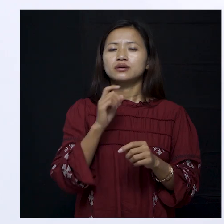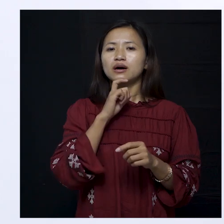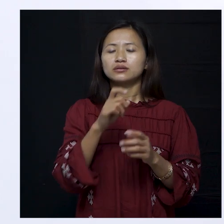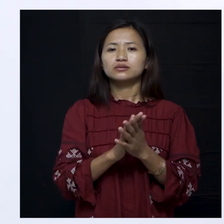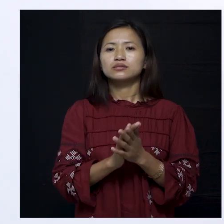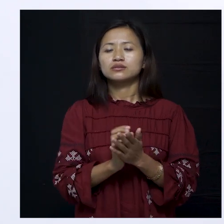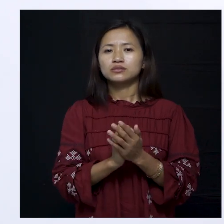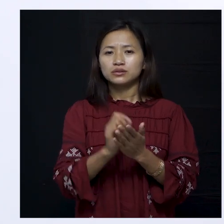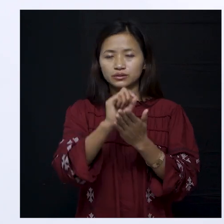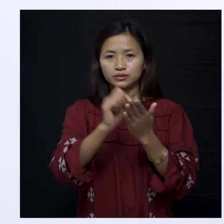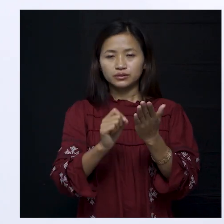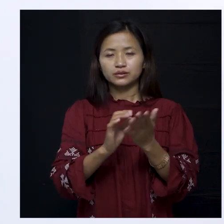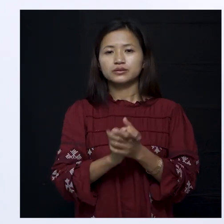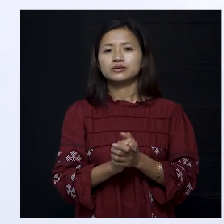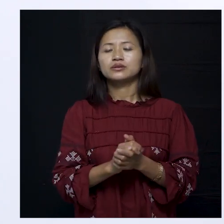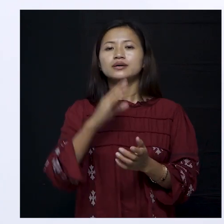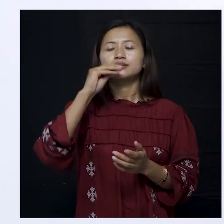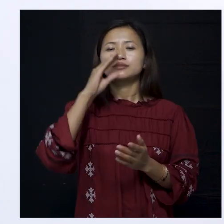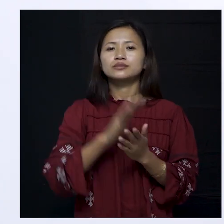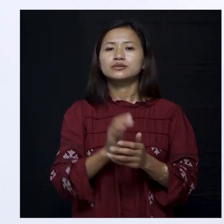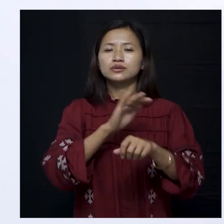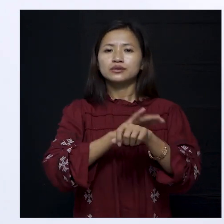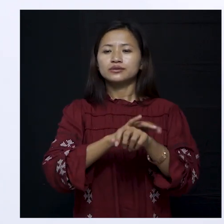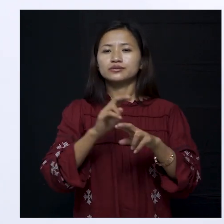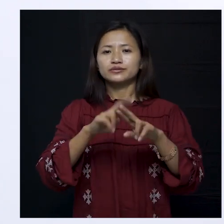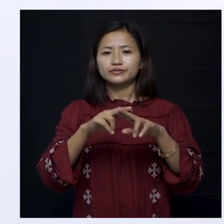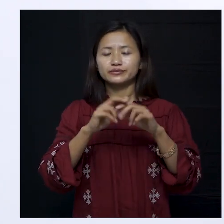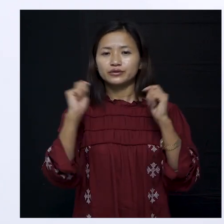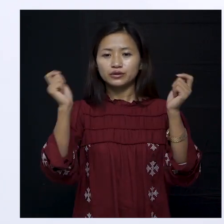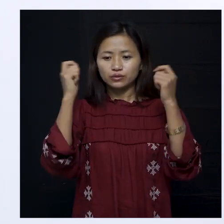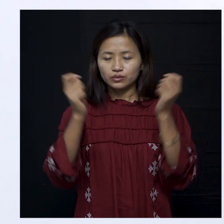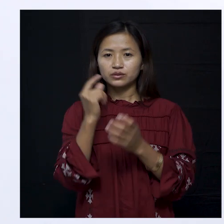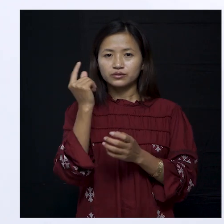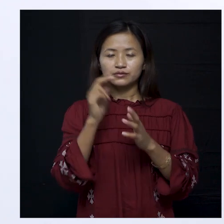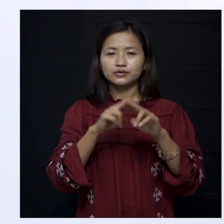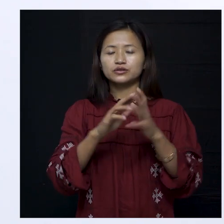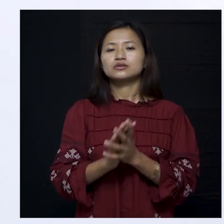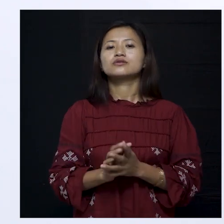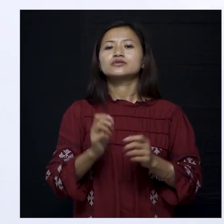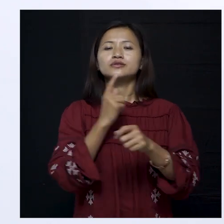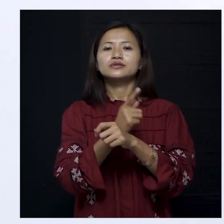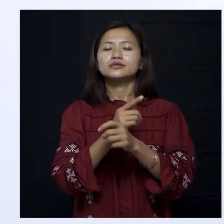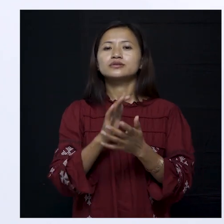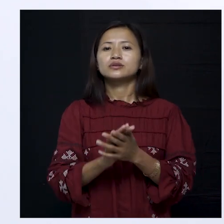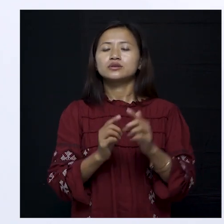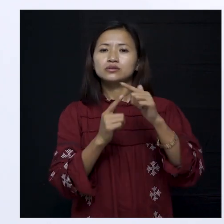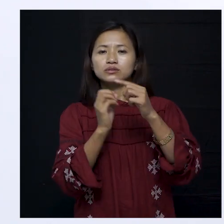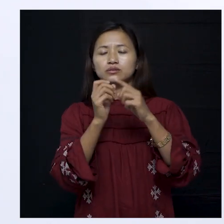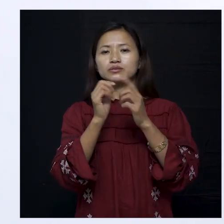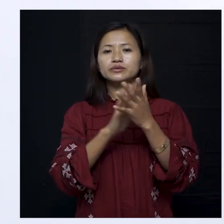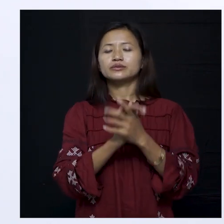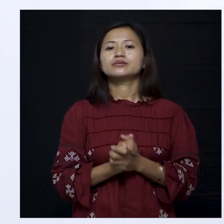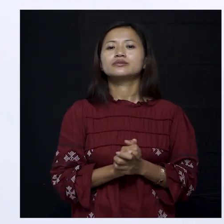to write a speech on the farewell function of your teacher, you have to write your topic based on that. You